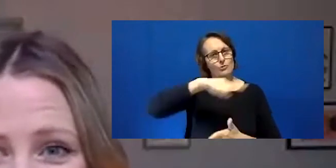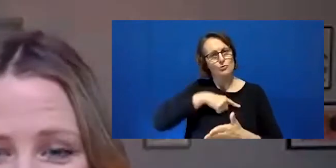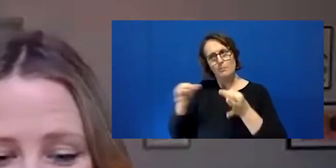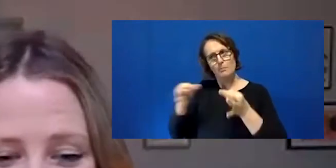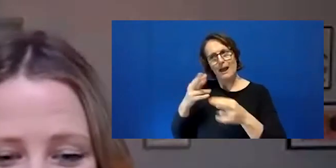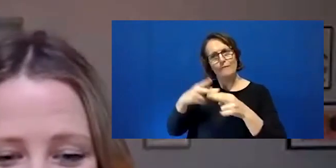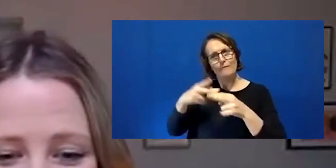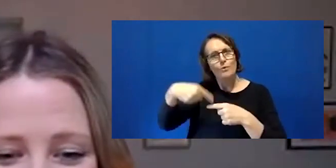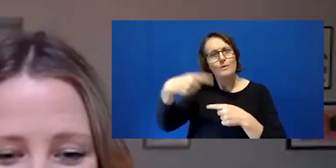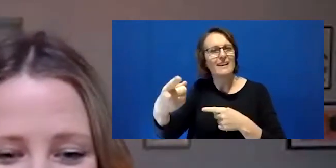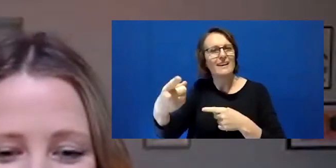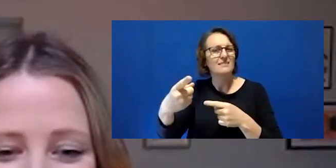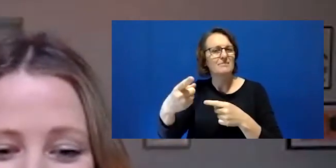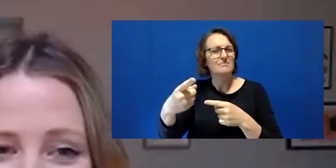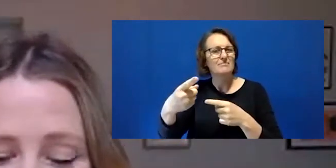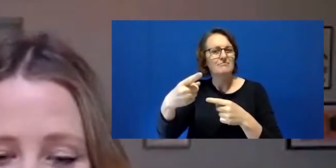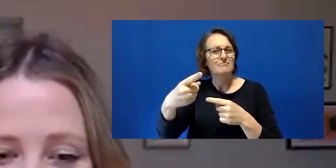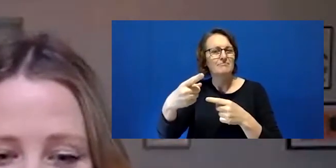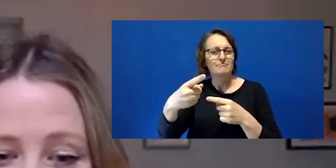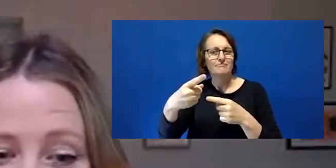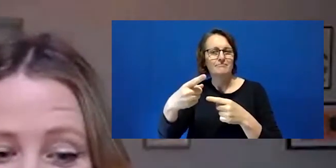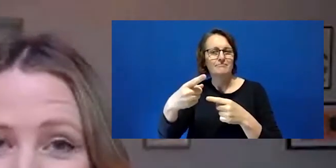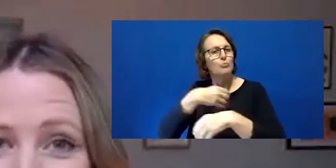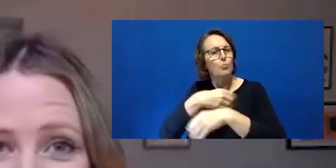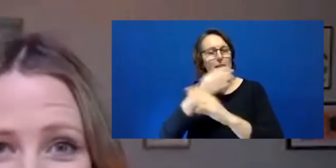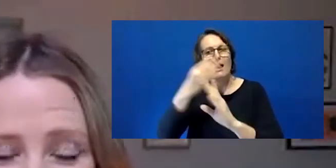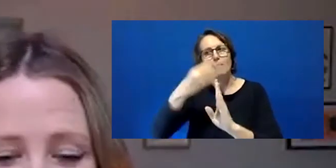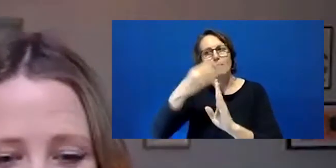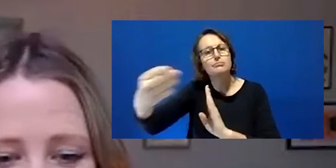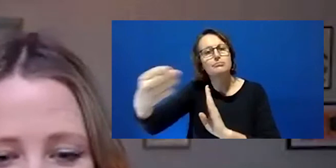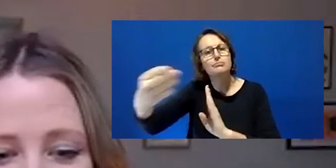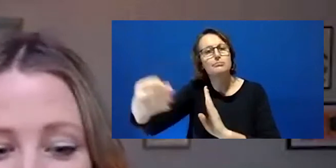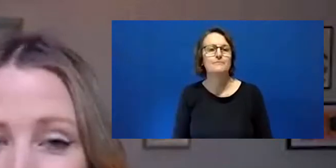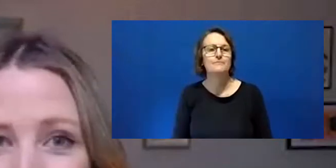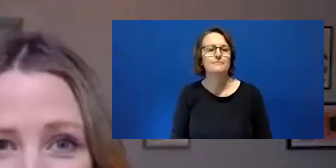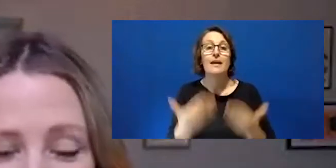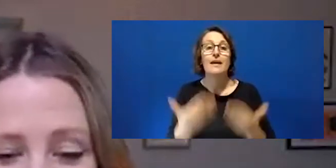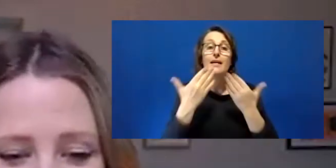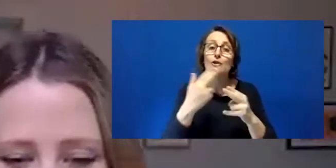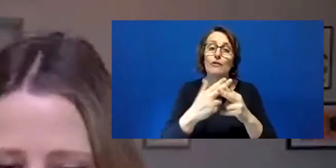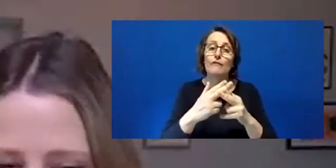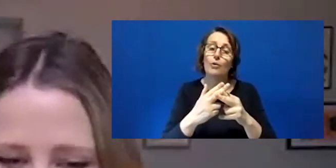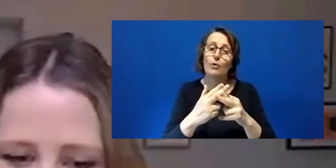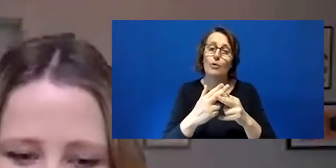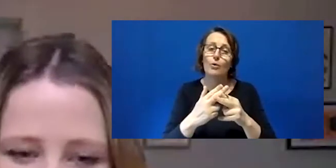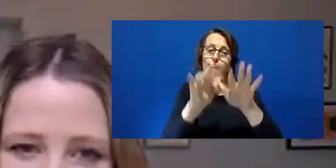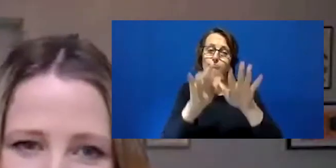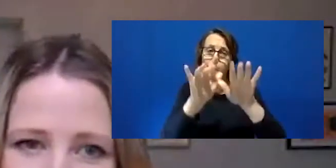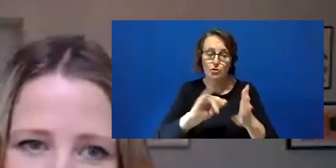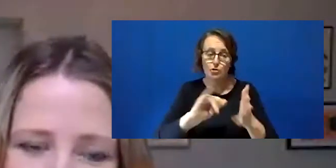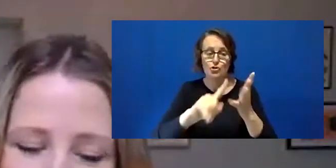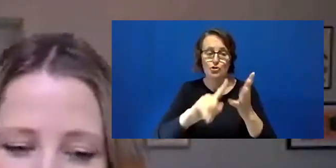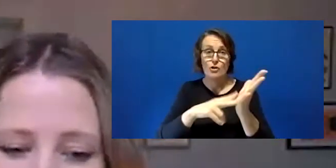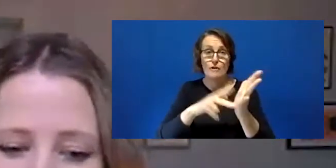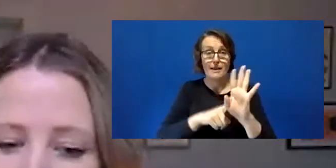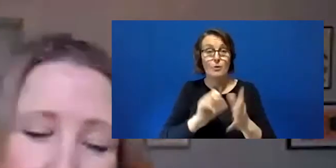of Creative Connections. Thank you so much for taking the time to complete this short survey. We'll post a link in the chat now.